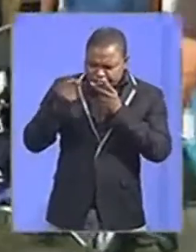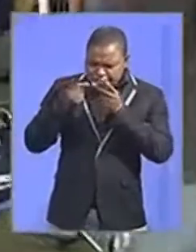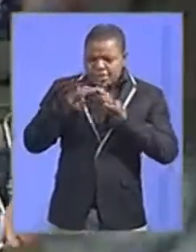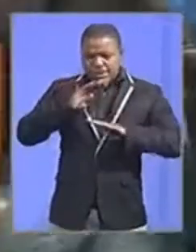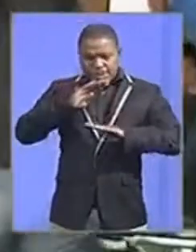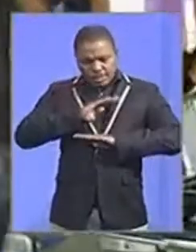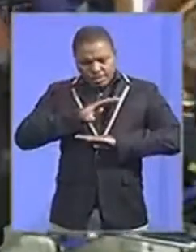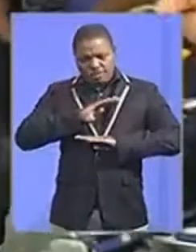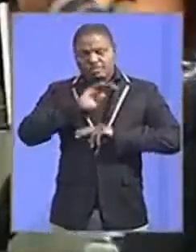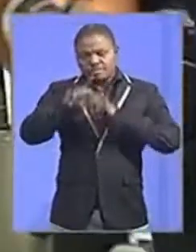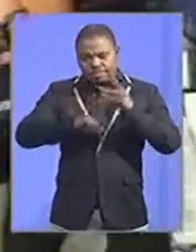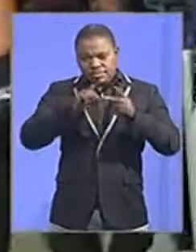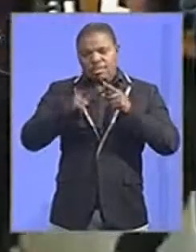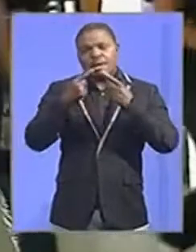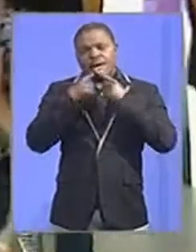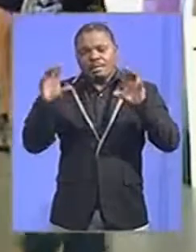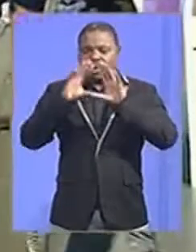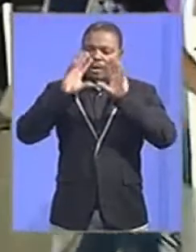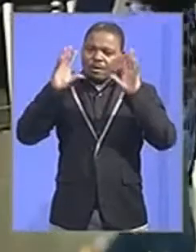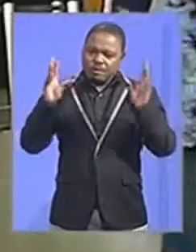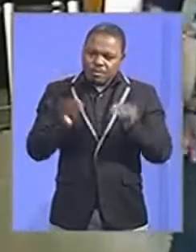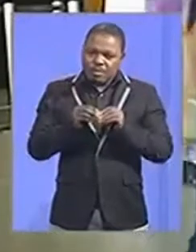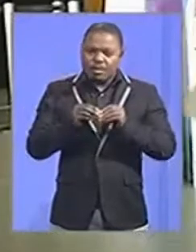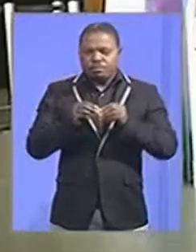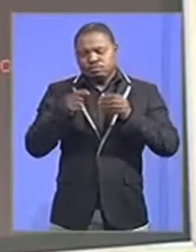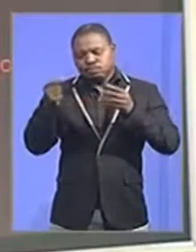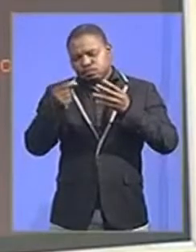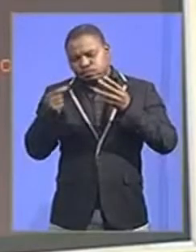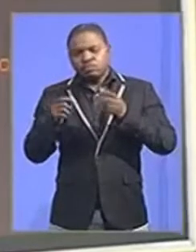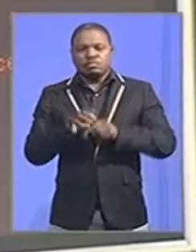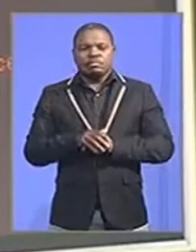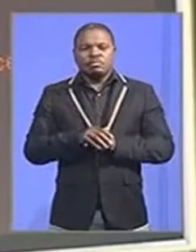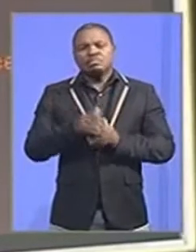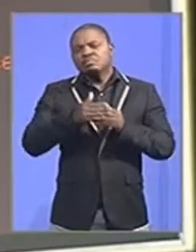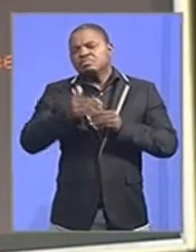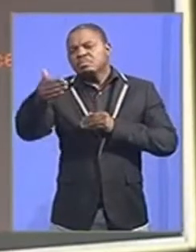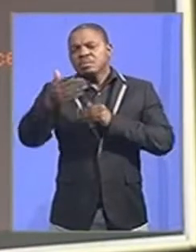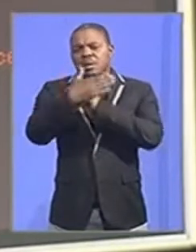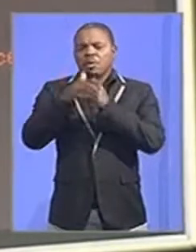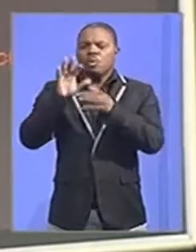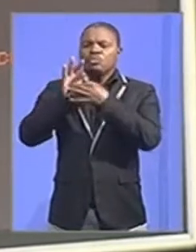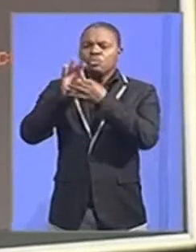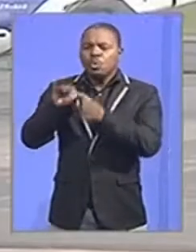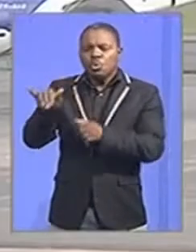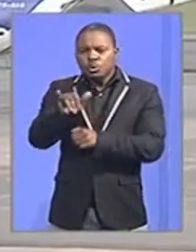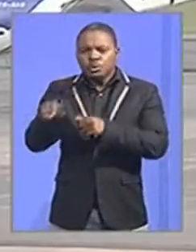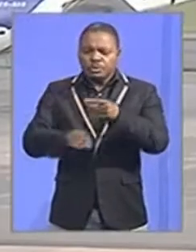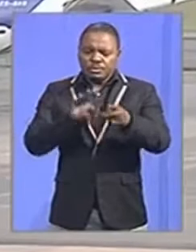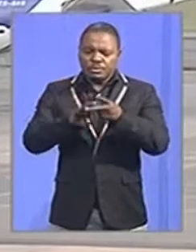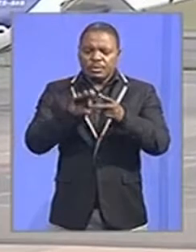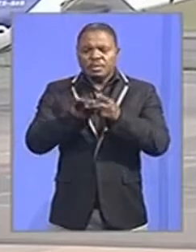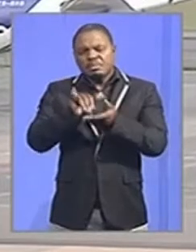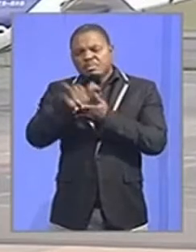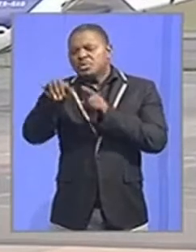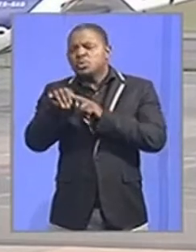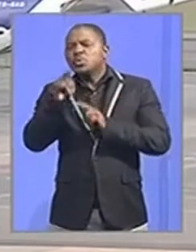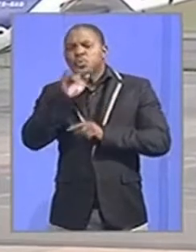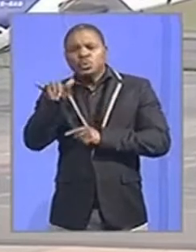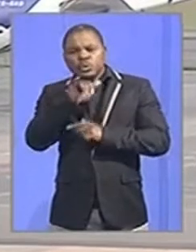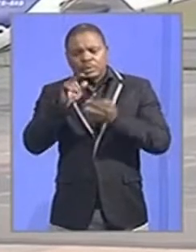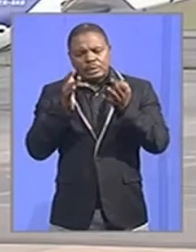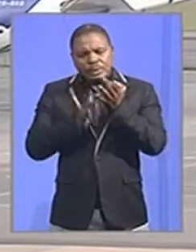tla tsebahatsa dintlha tse feletseng tse kenyeletsang dinaha tseo ba tlang ho sebedisana le tsona, ho kgethwa ha mefuta ya difofane